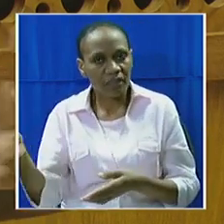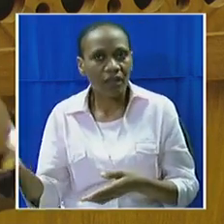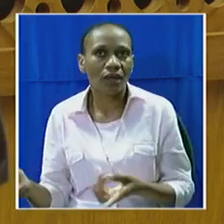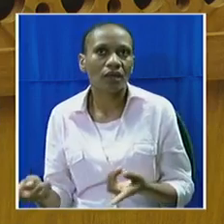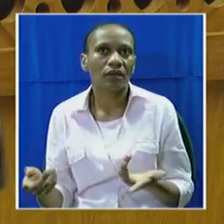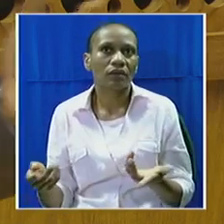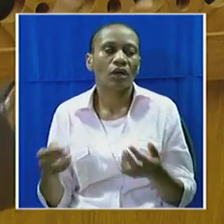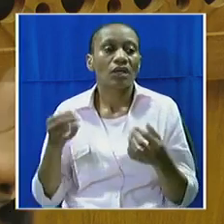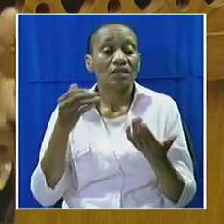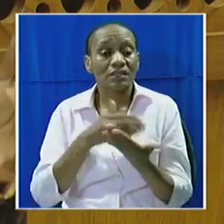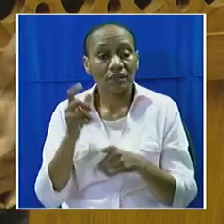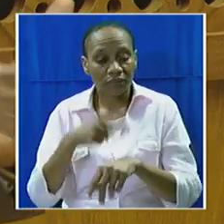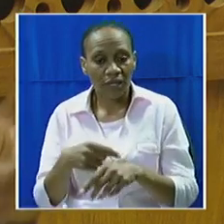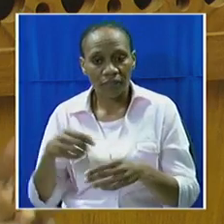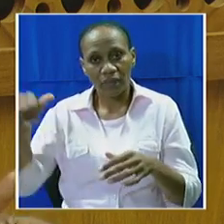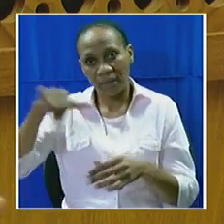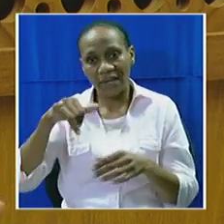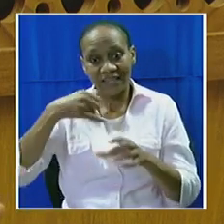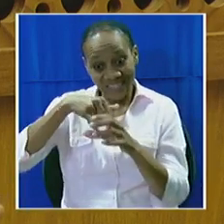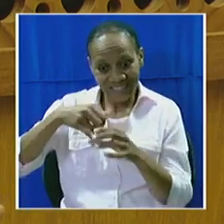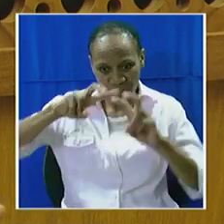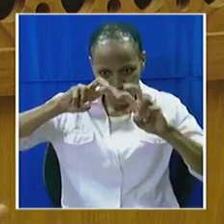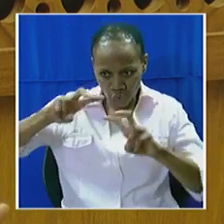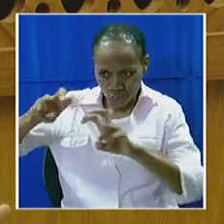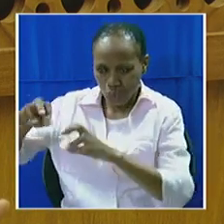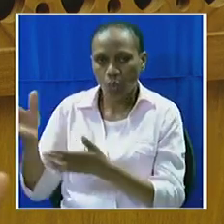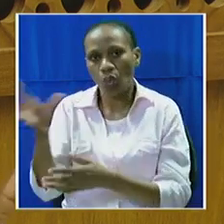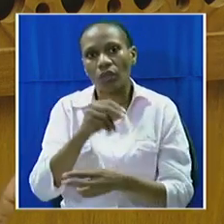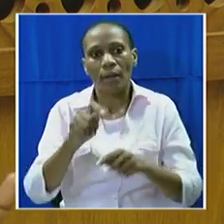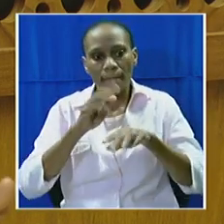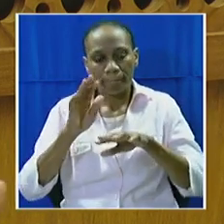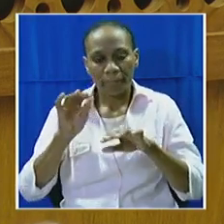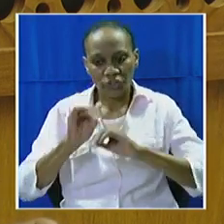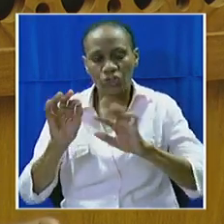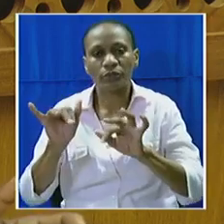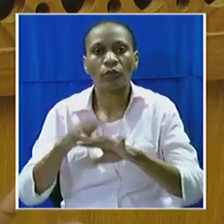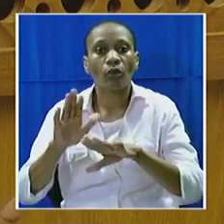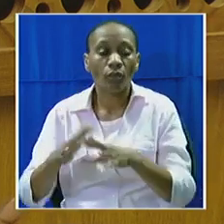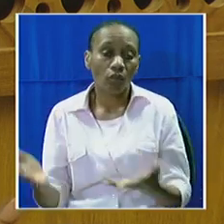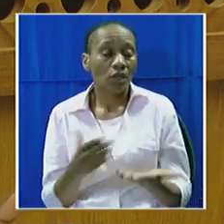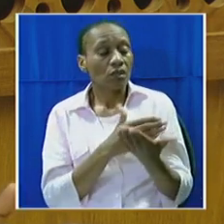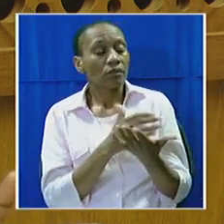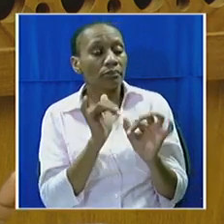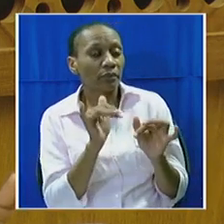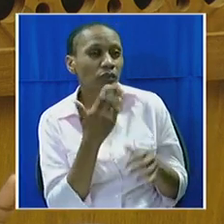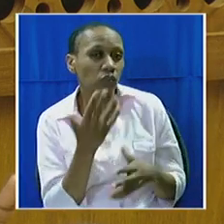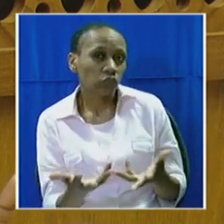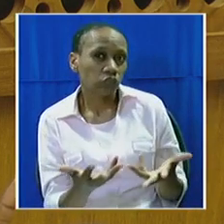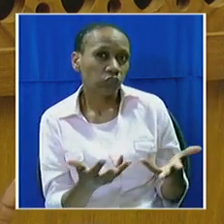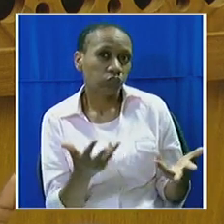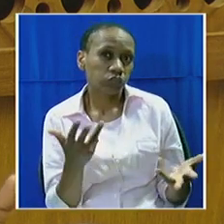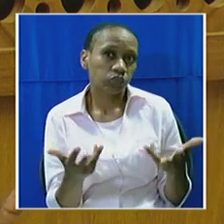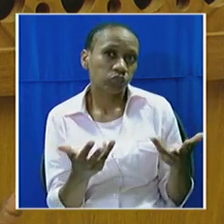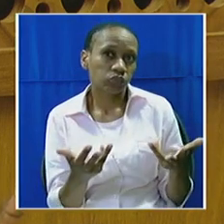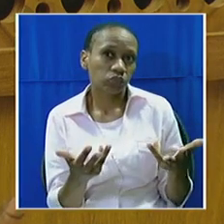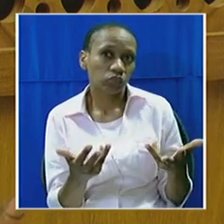the plane to check all the individuals and take further training. Those who were alleged to have